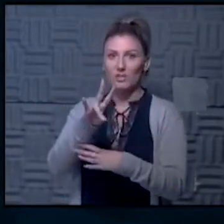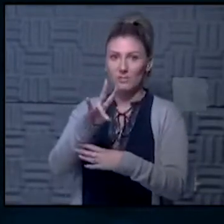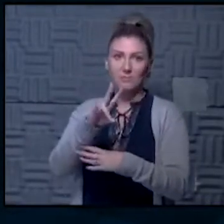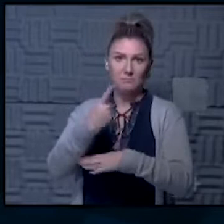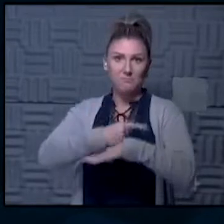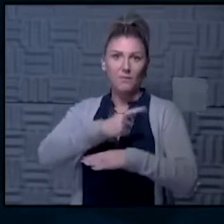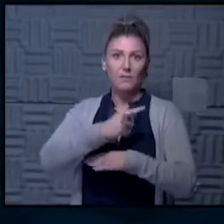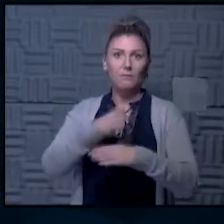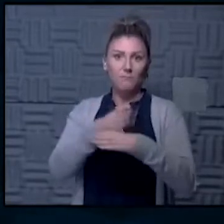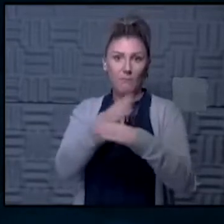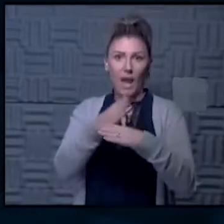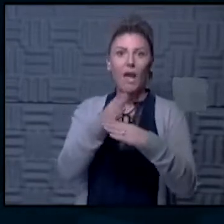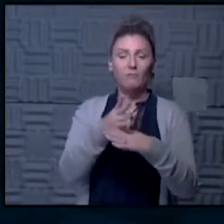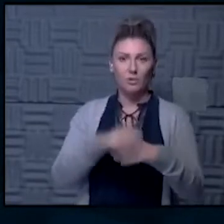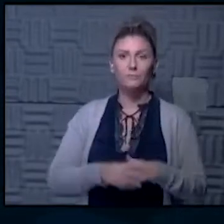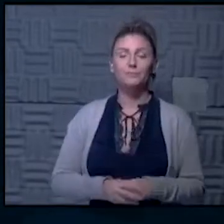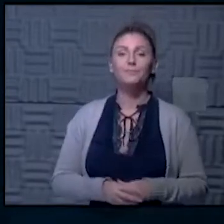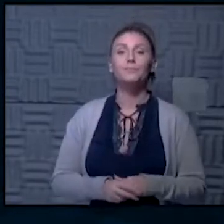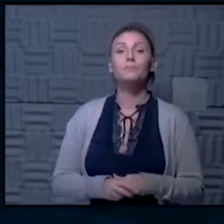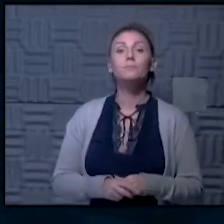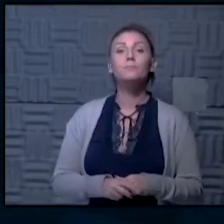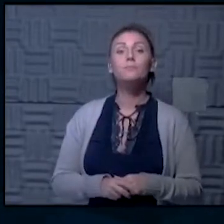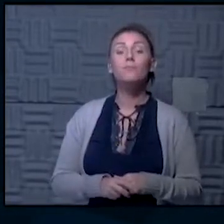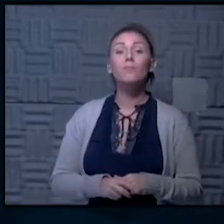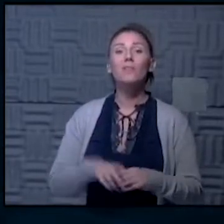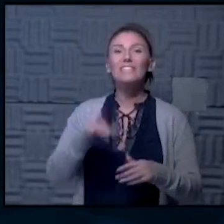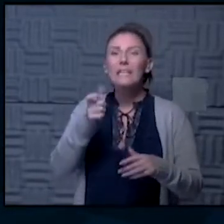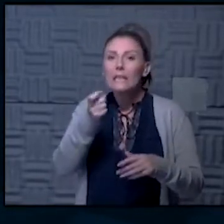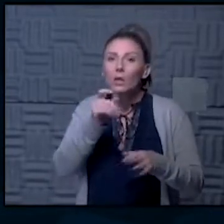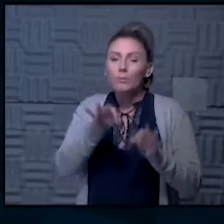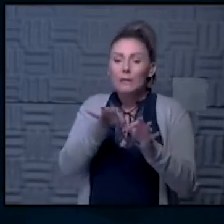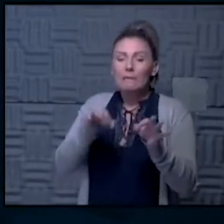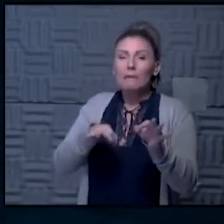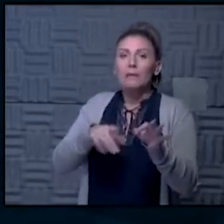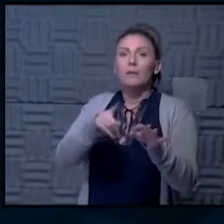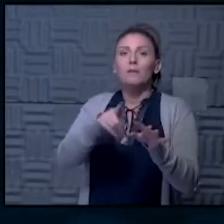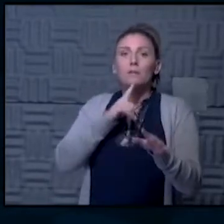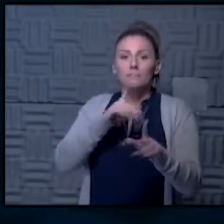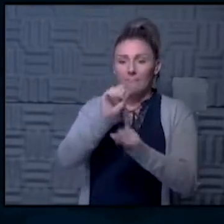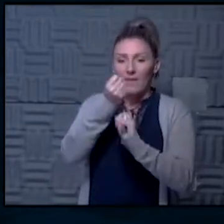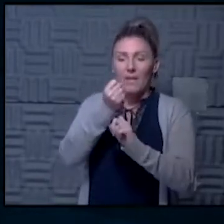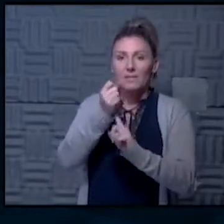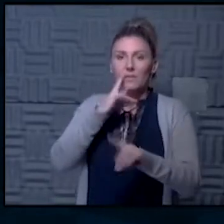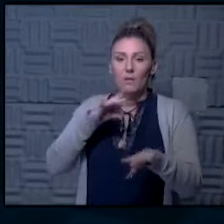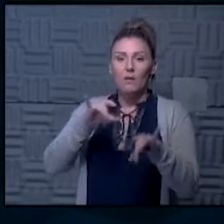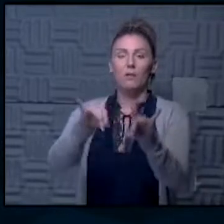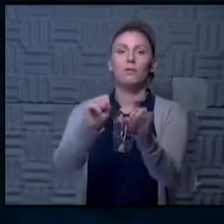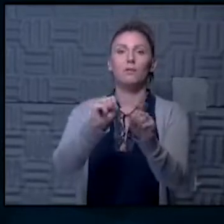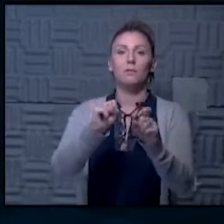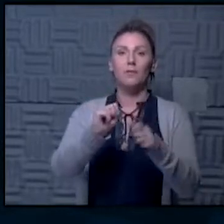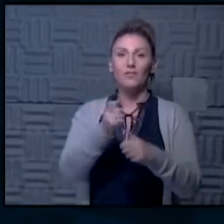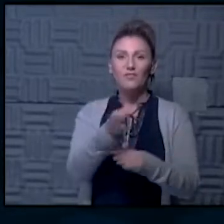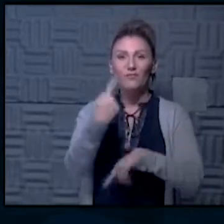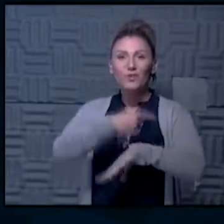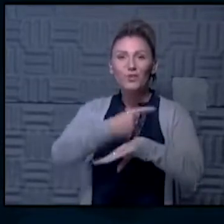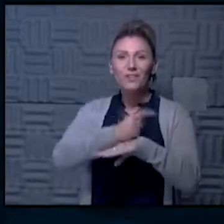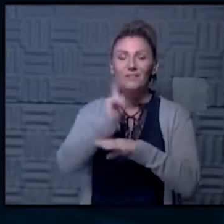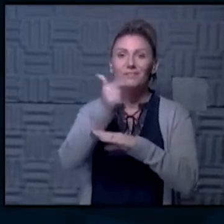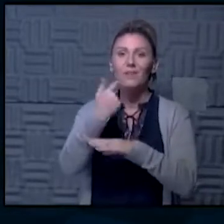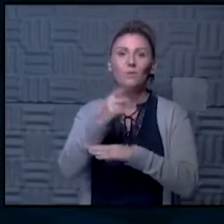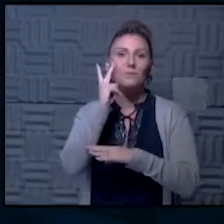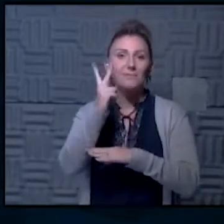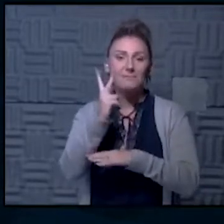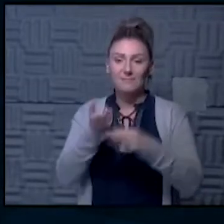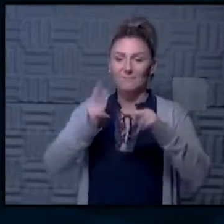the country. And of course, there's always a little delay. Cases start to pick up, and then a few days later, we start to see the increase in the cases.